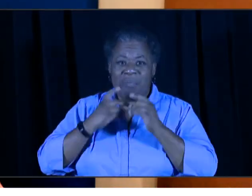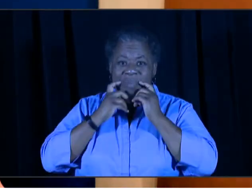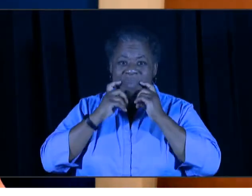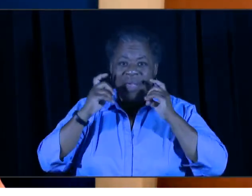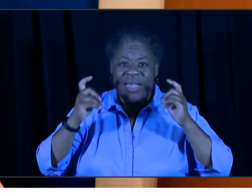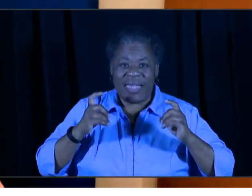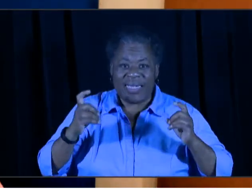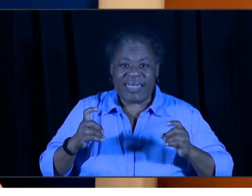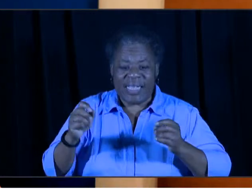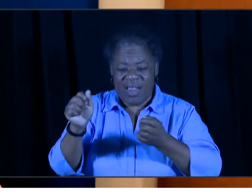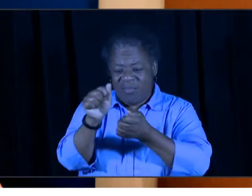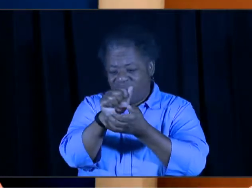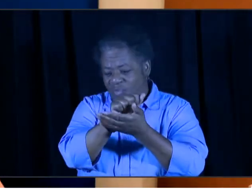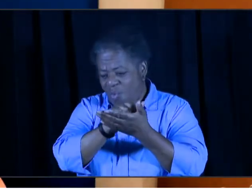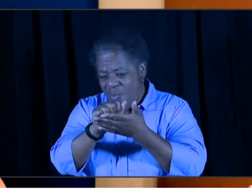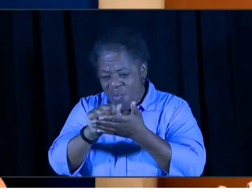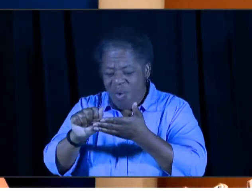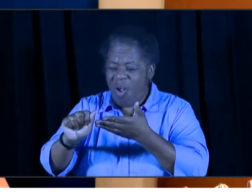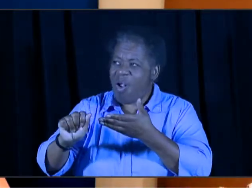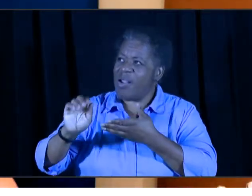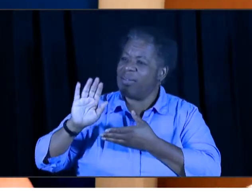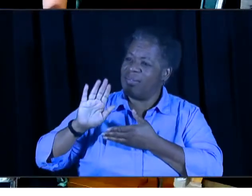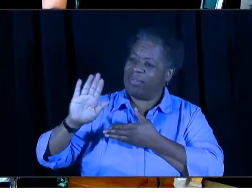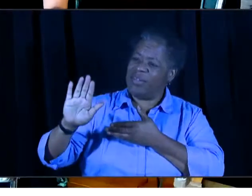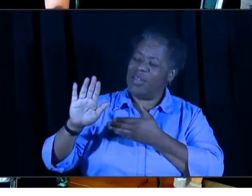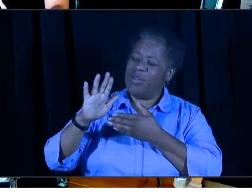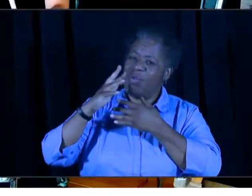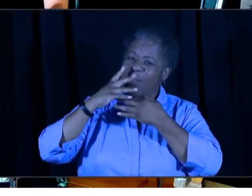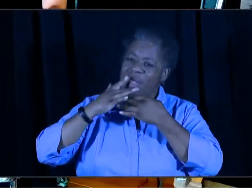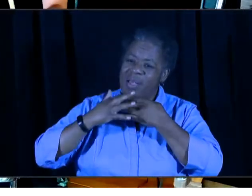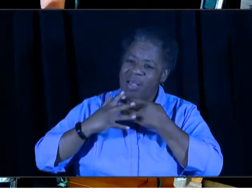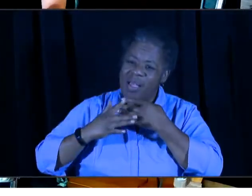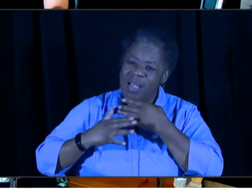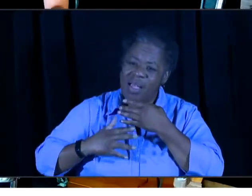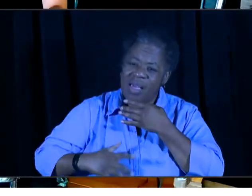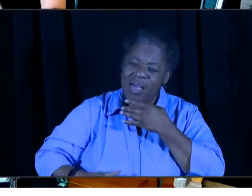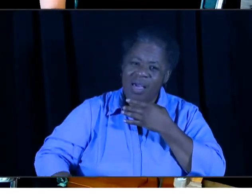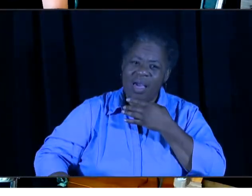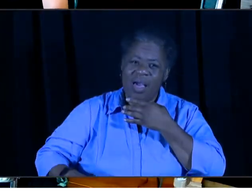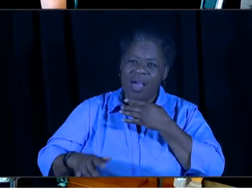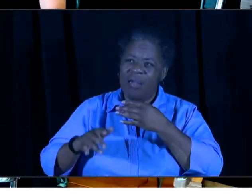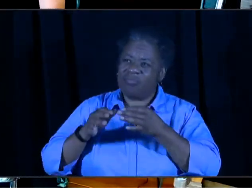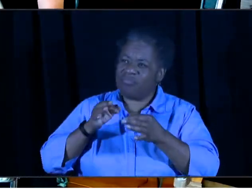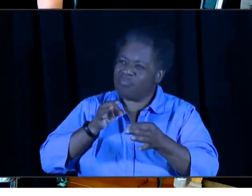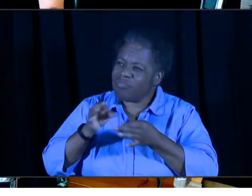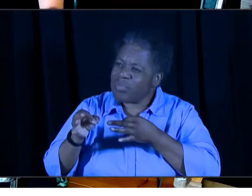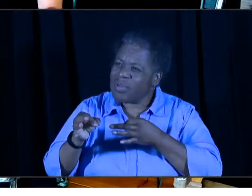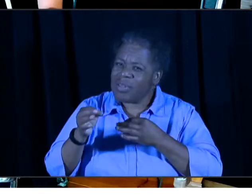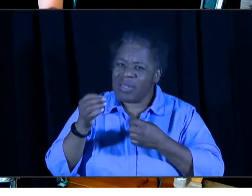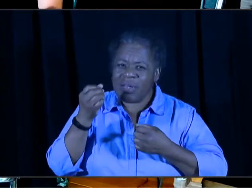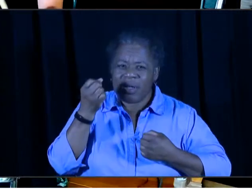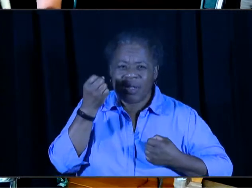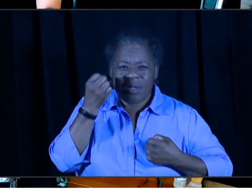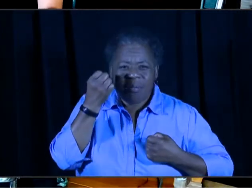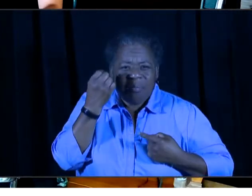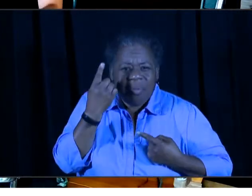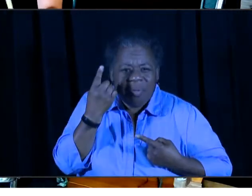your blood. Too much to make sense of it all.